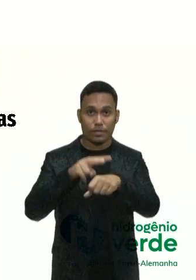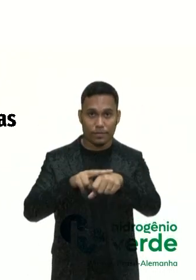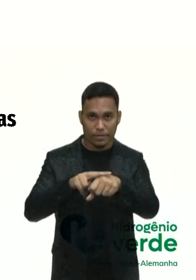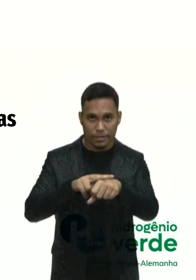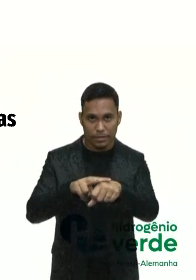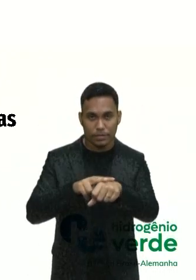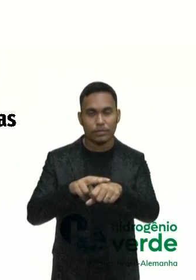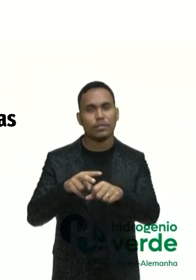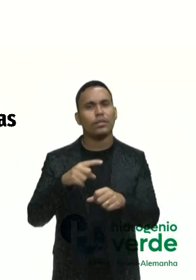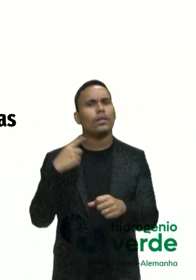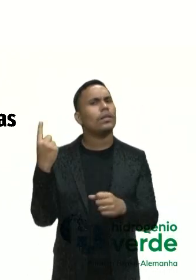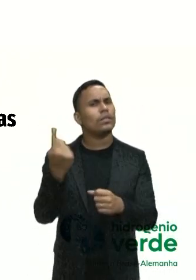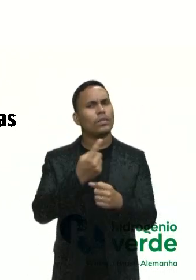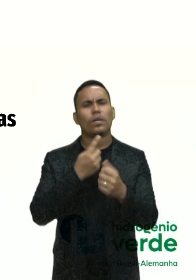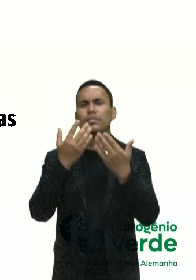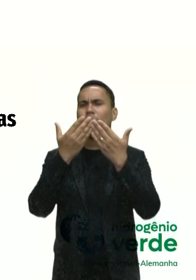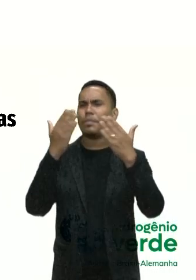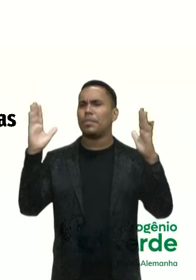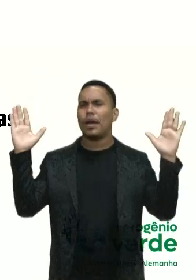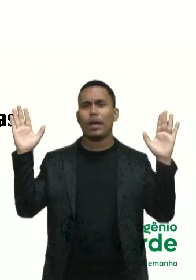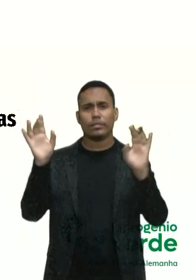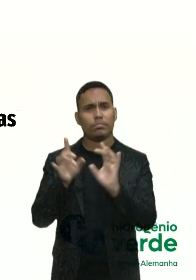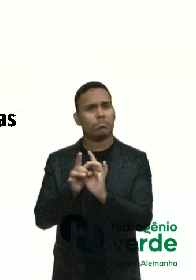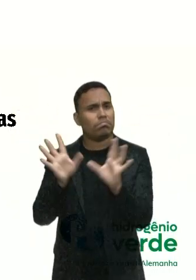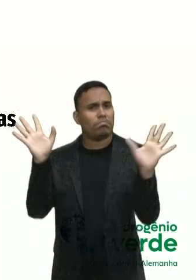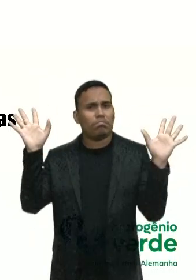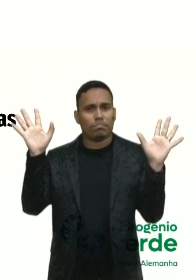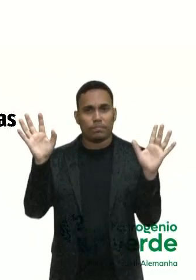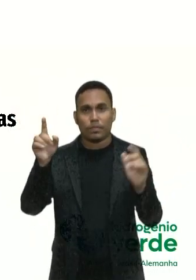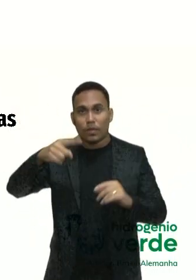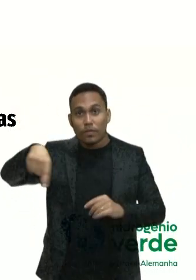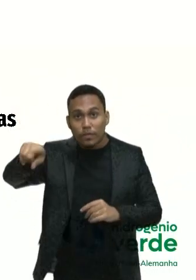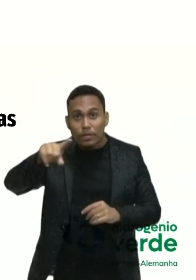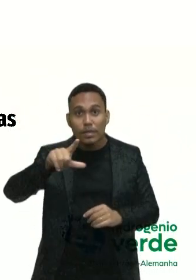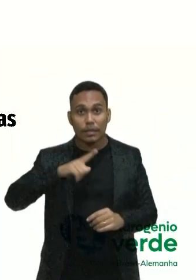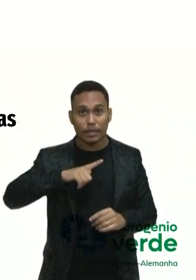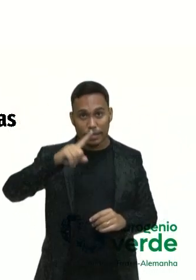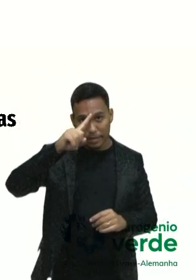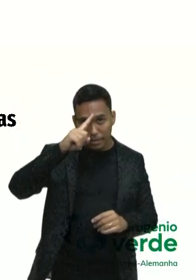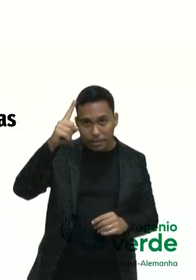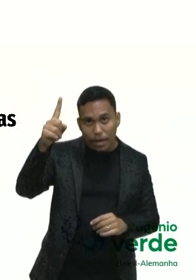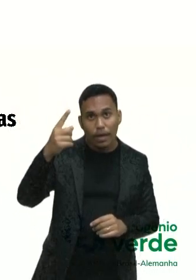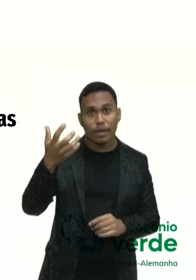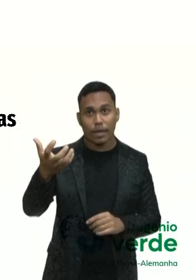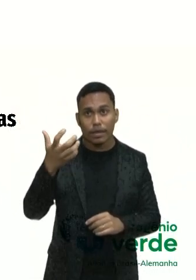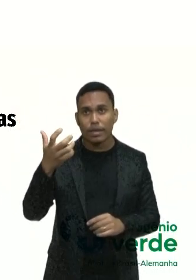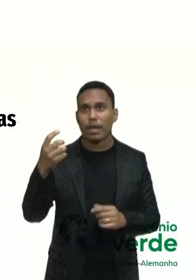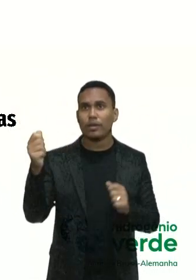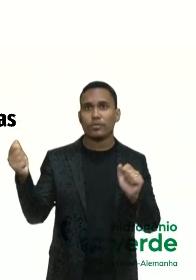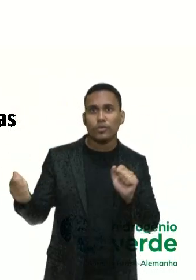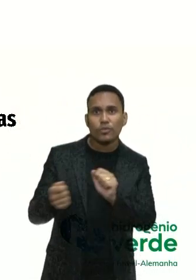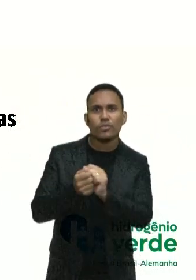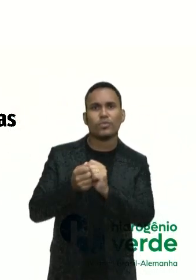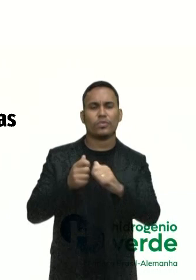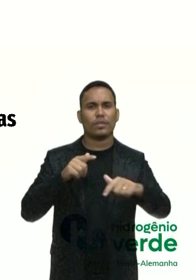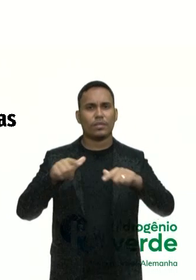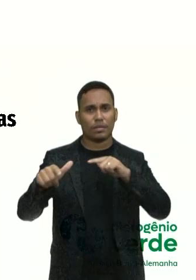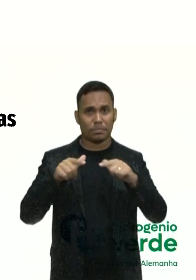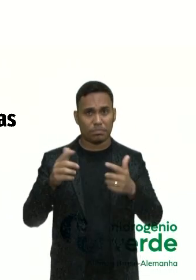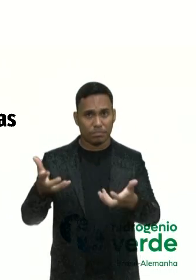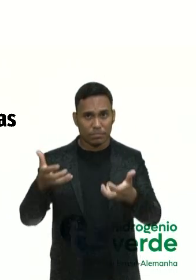hydrogen. And, you know, just have an idea. If you want to create ideas together with